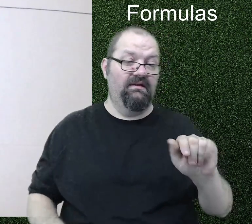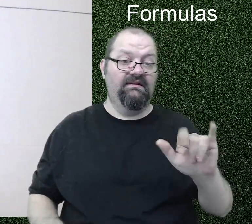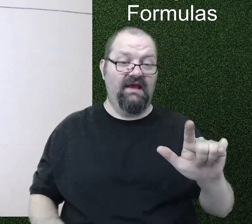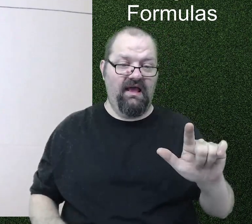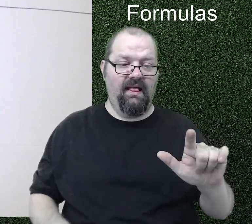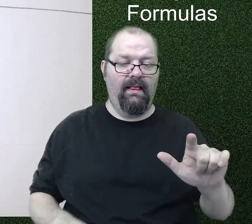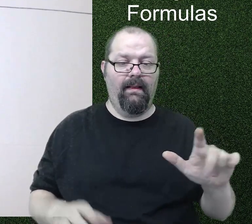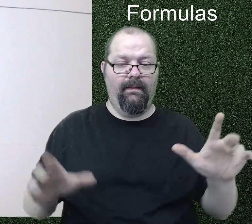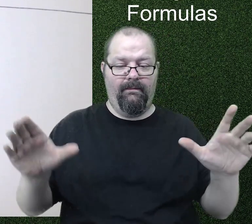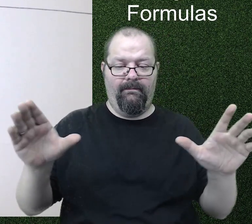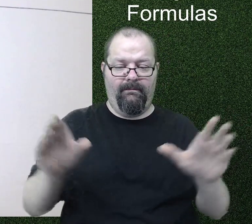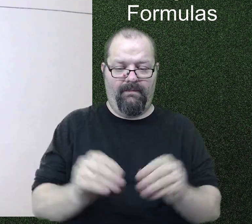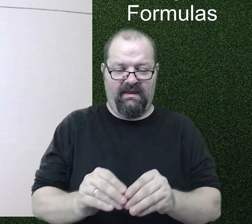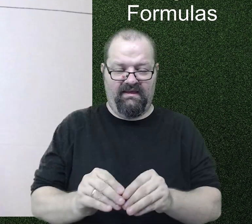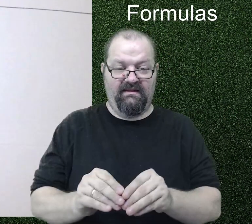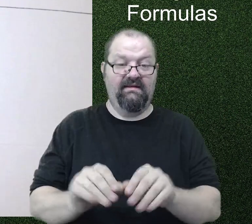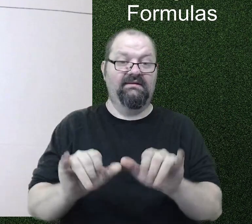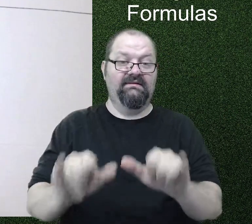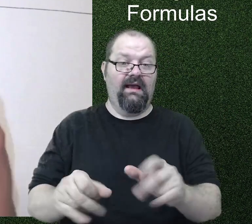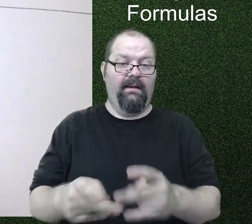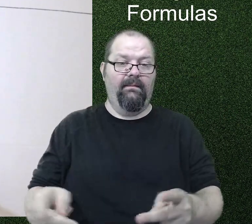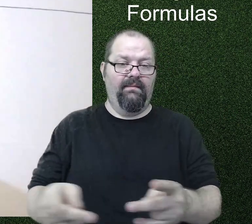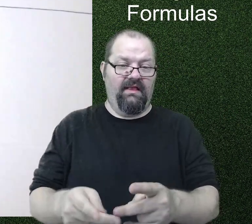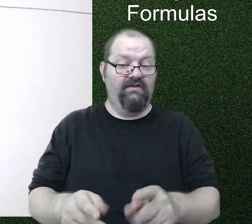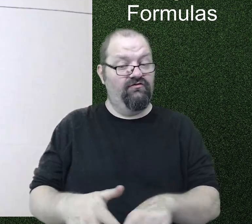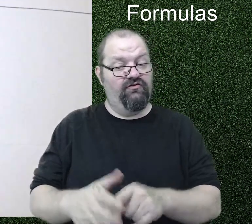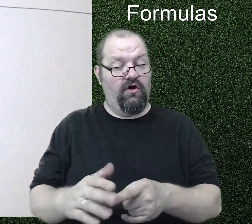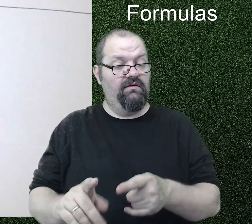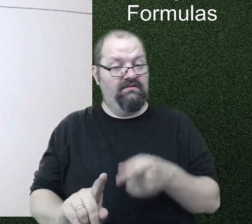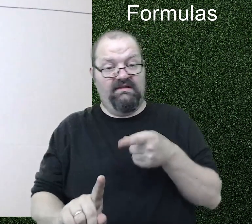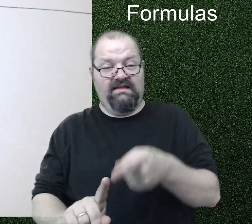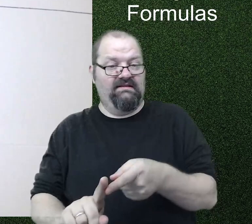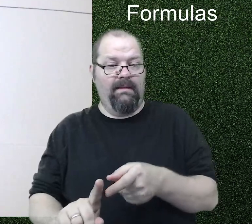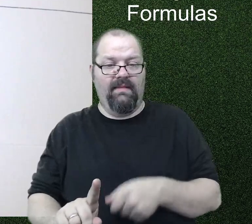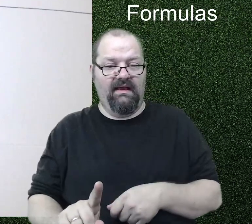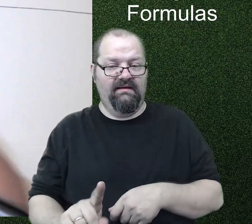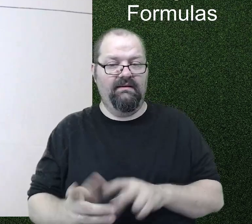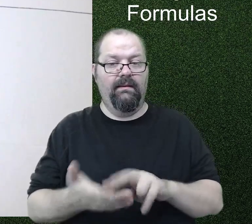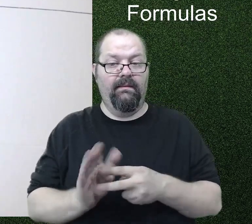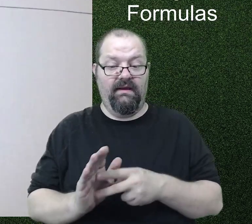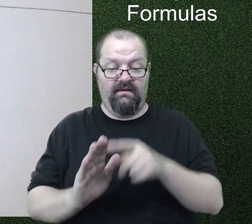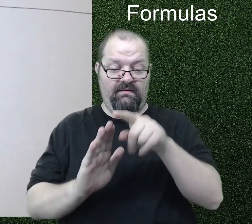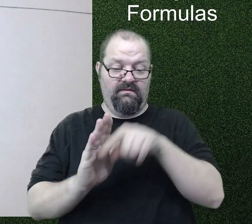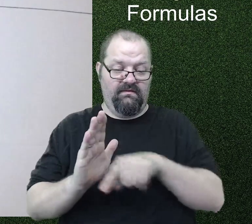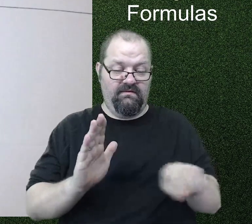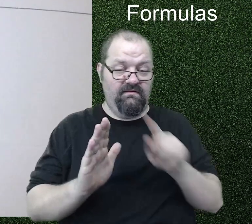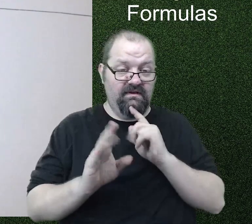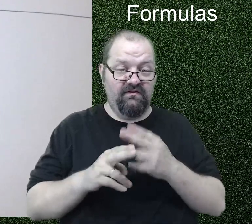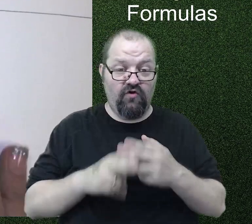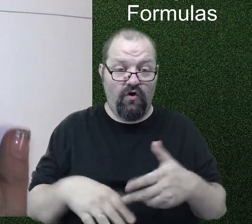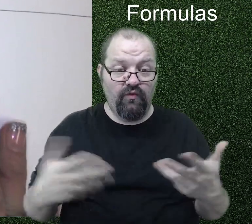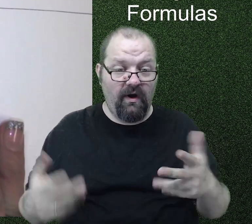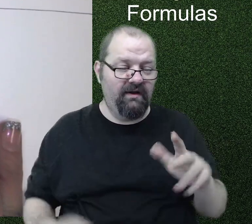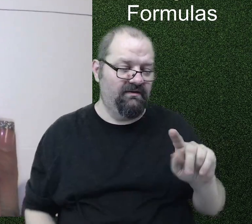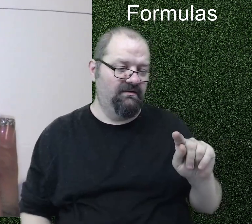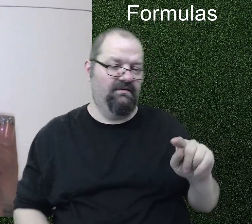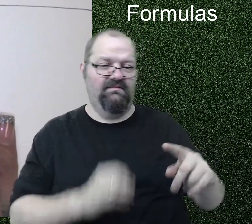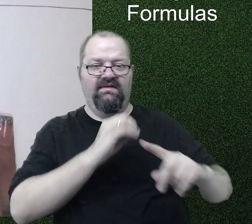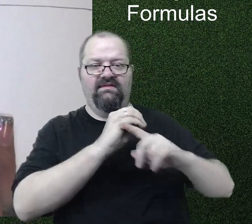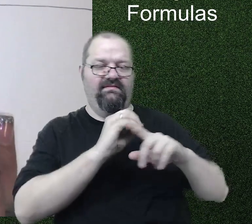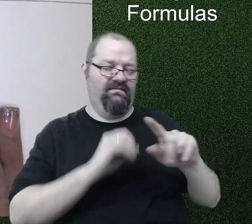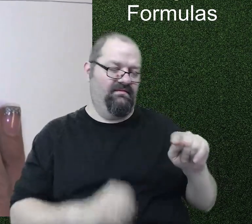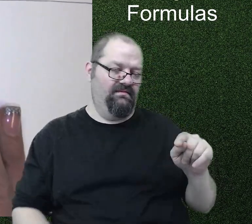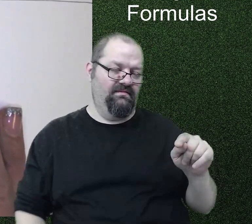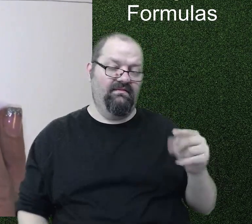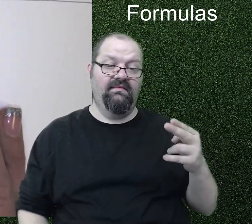place. If their tails meet at the same place, or we start at the same place, the angle between u and v is theta. So using